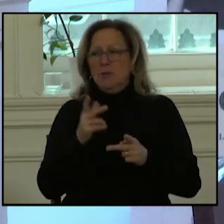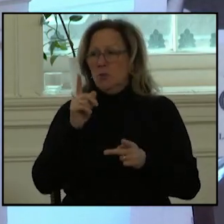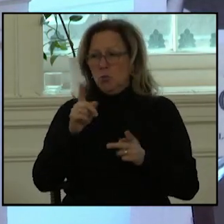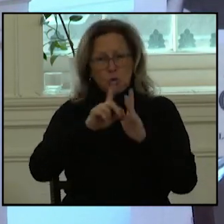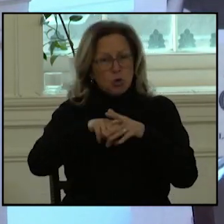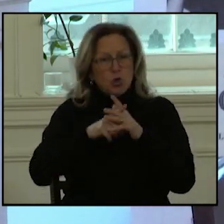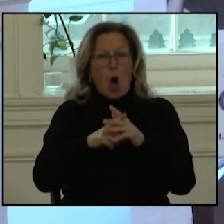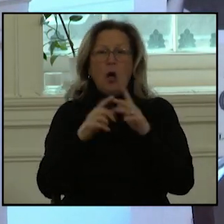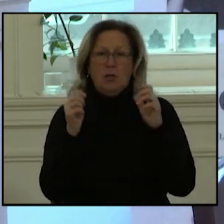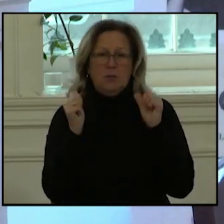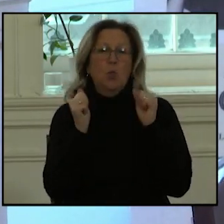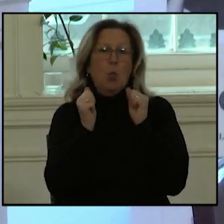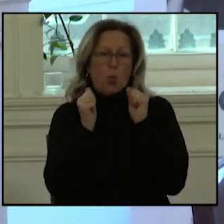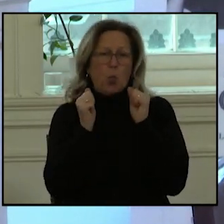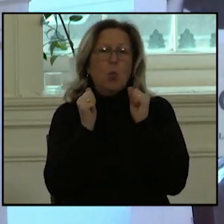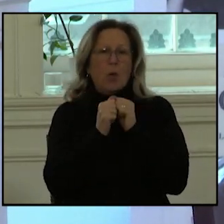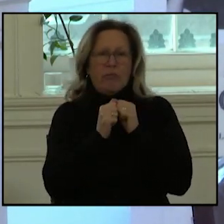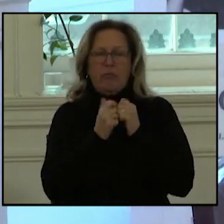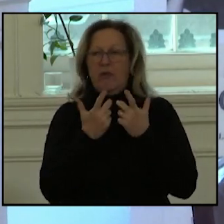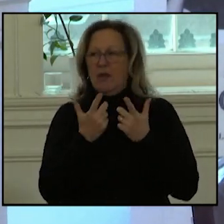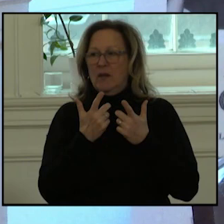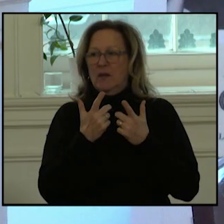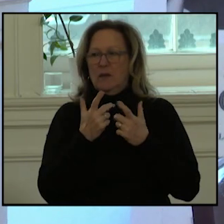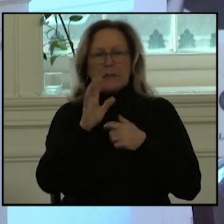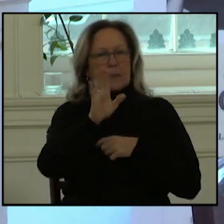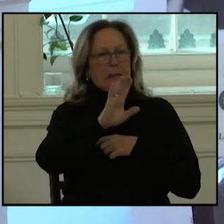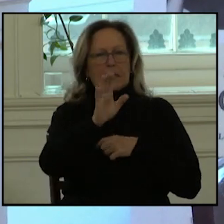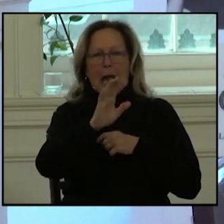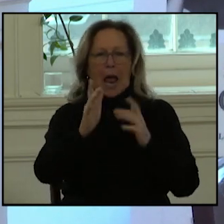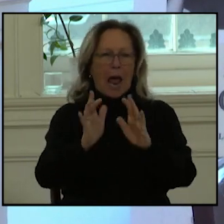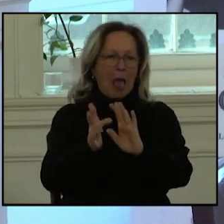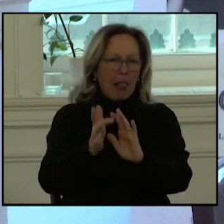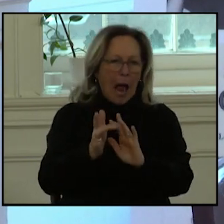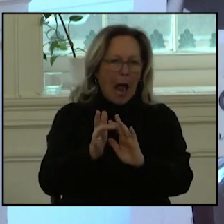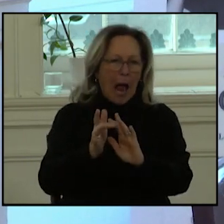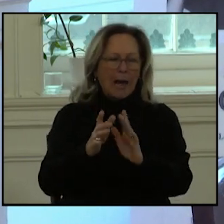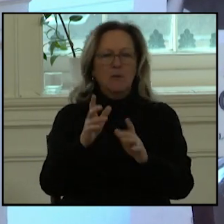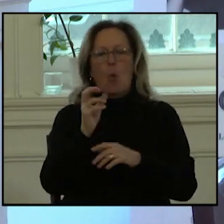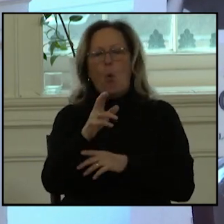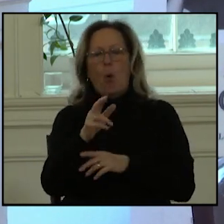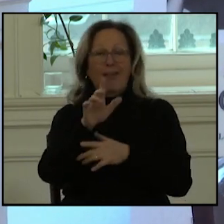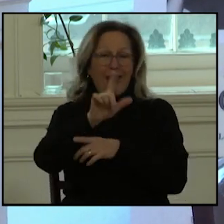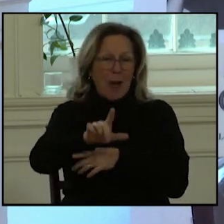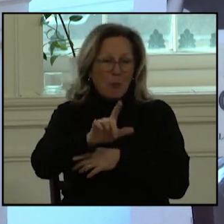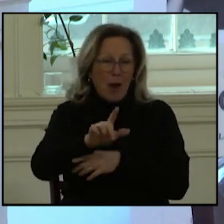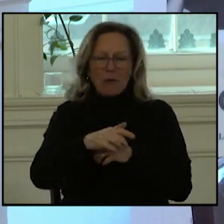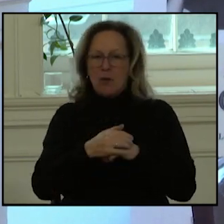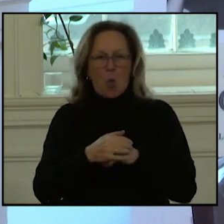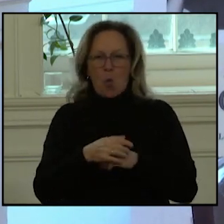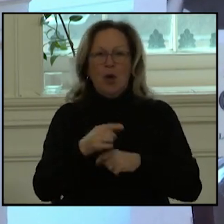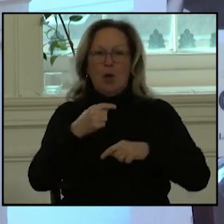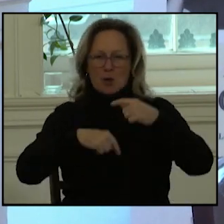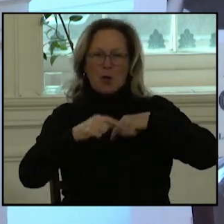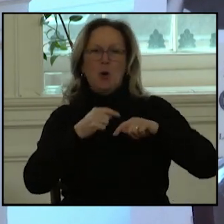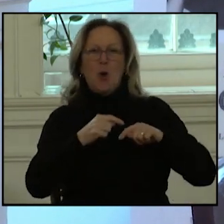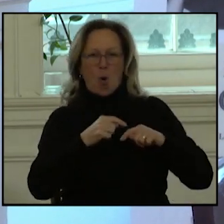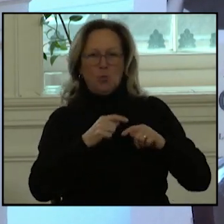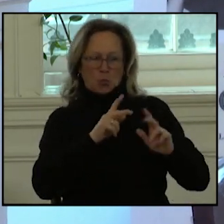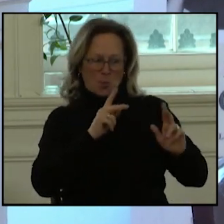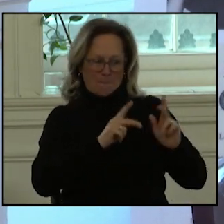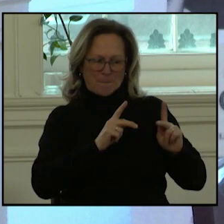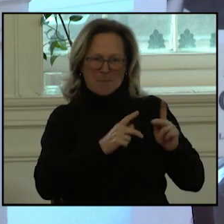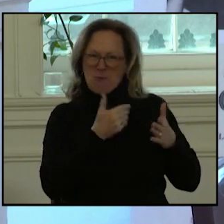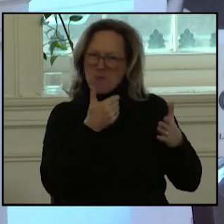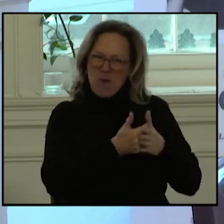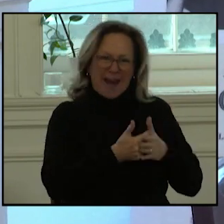absolutely, is not online. It's not going to a local library. It's going to the people right around you, the